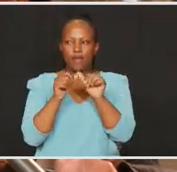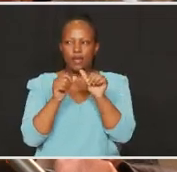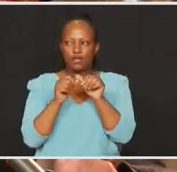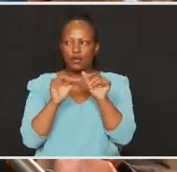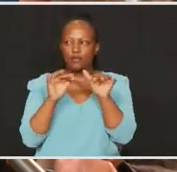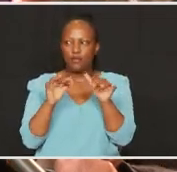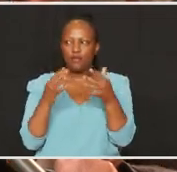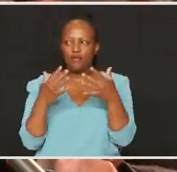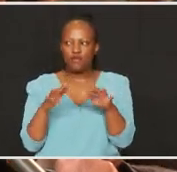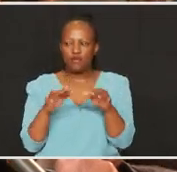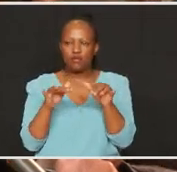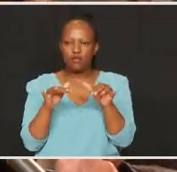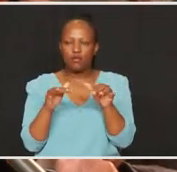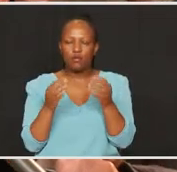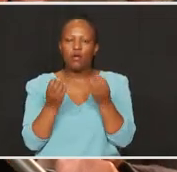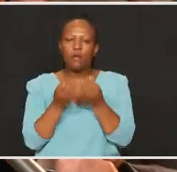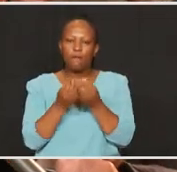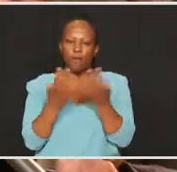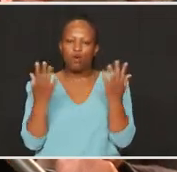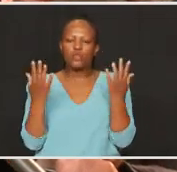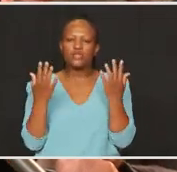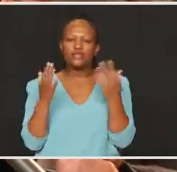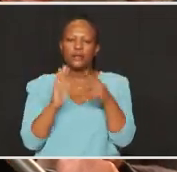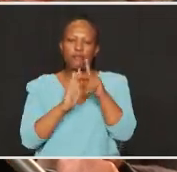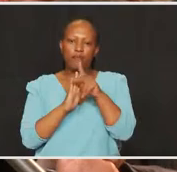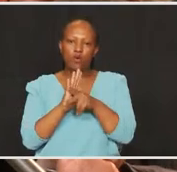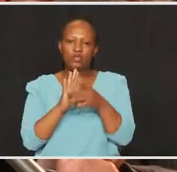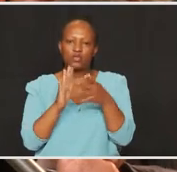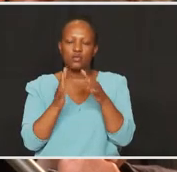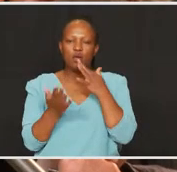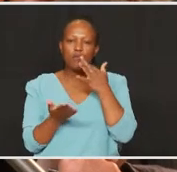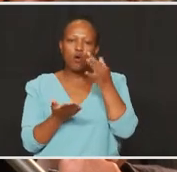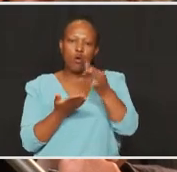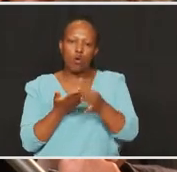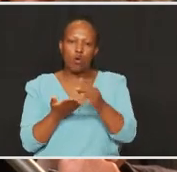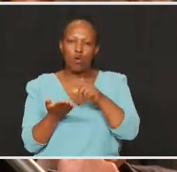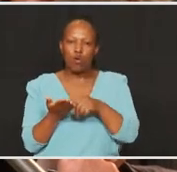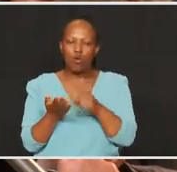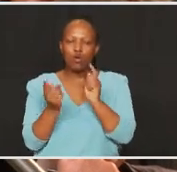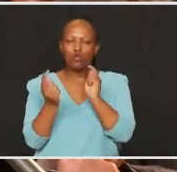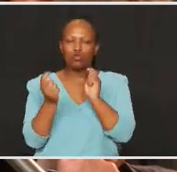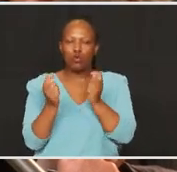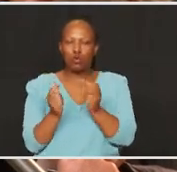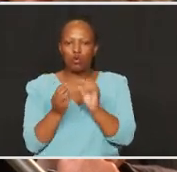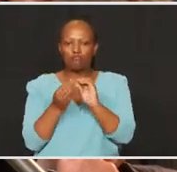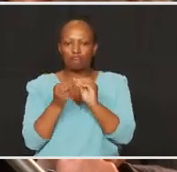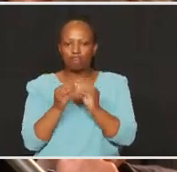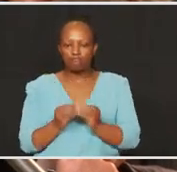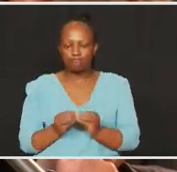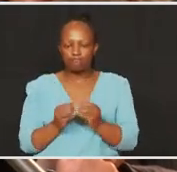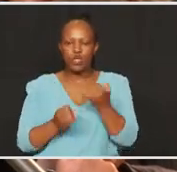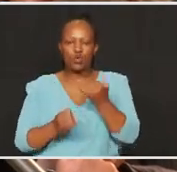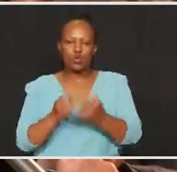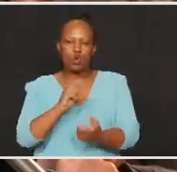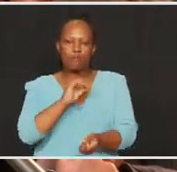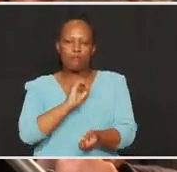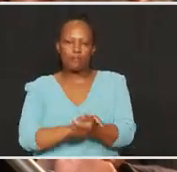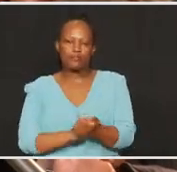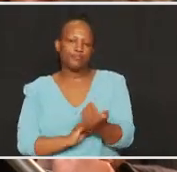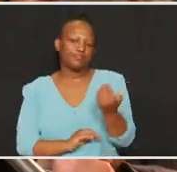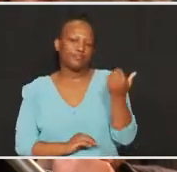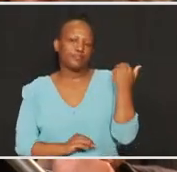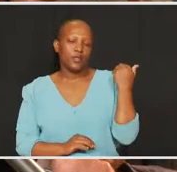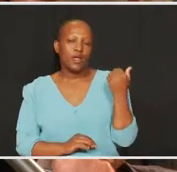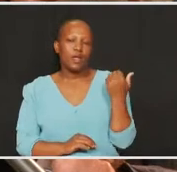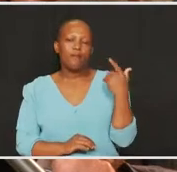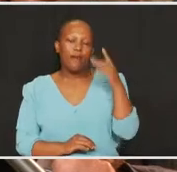of our society most of these policies proposed in this bill seeks to mend and correct all the wrongs that were made by